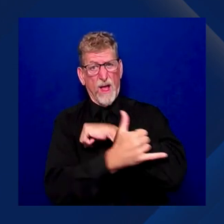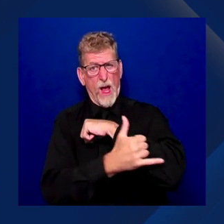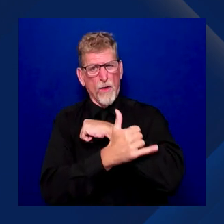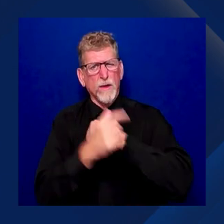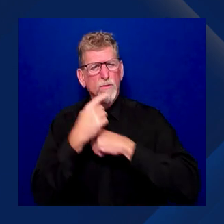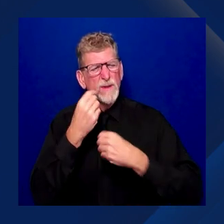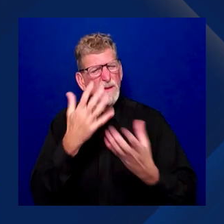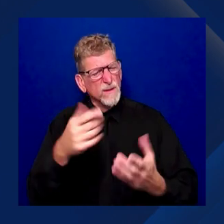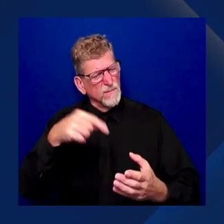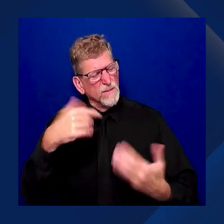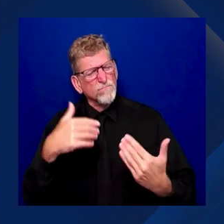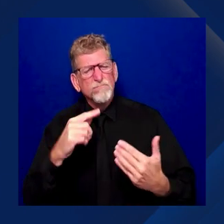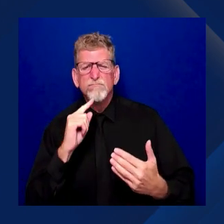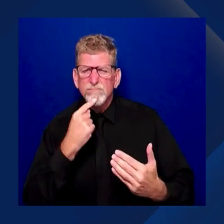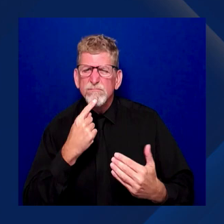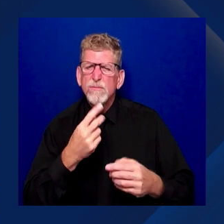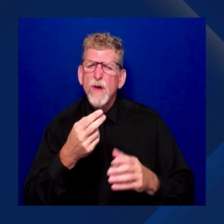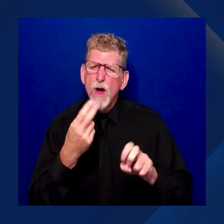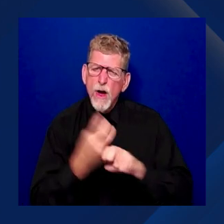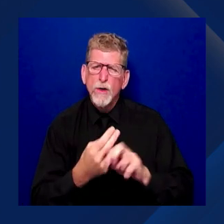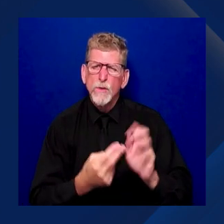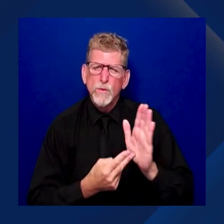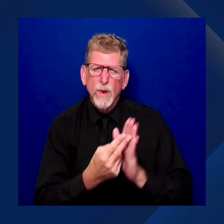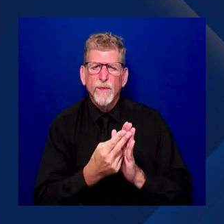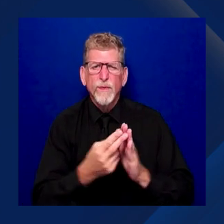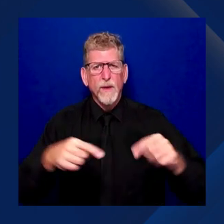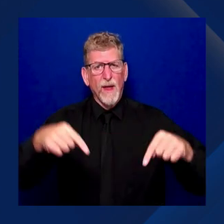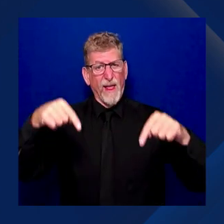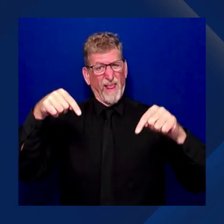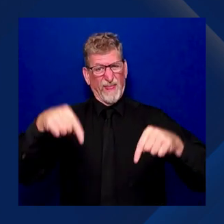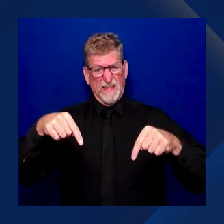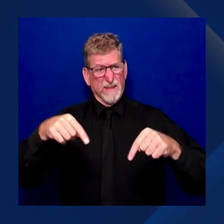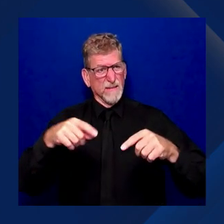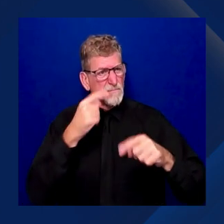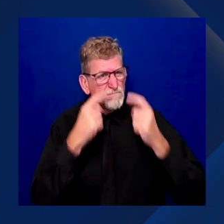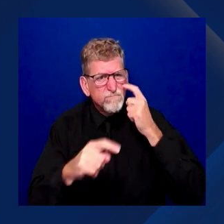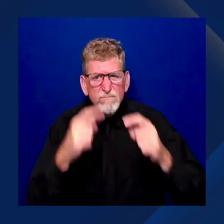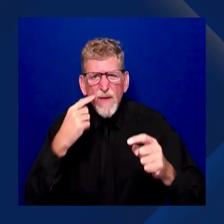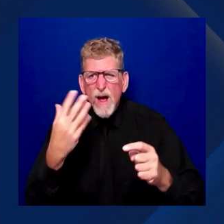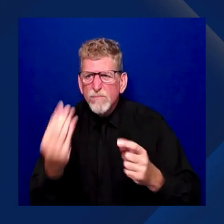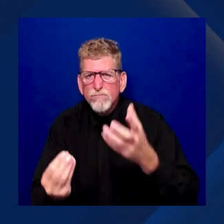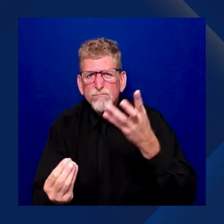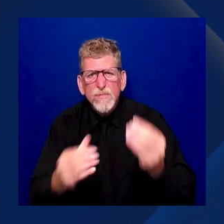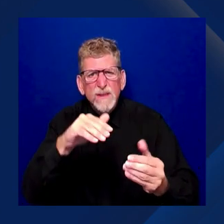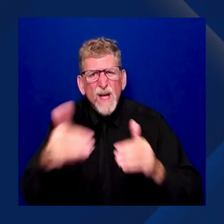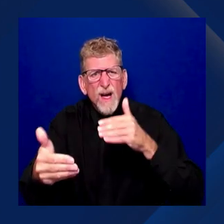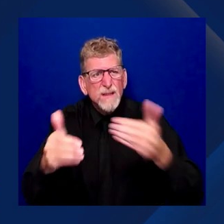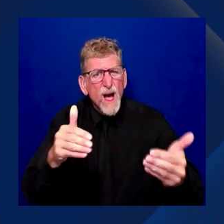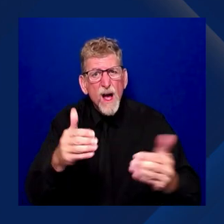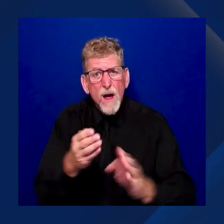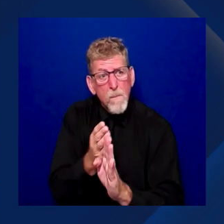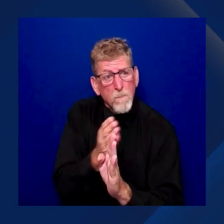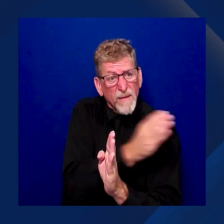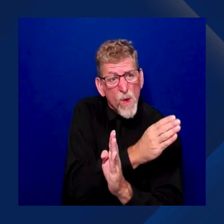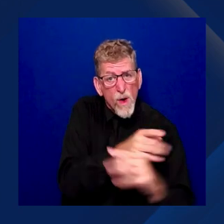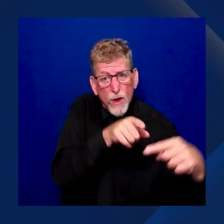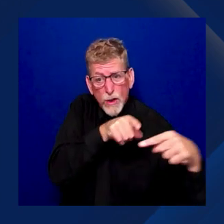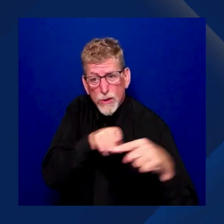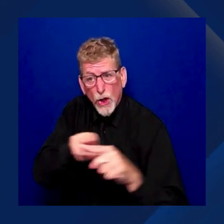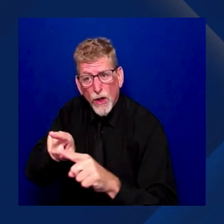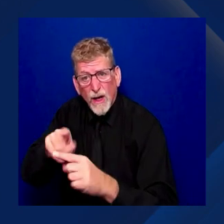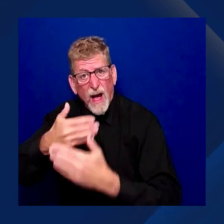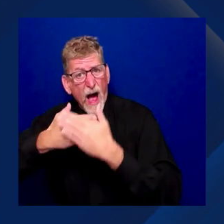our nation are dying. Before, during, and after childbirth, women in our nation are dying at a